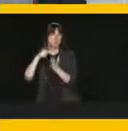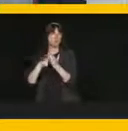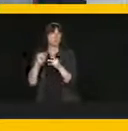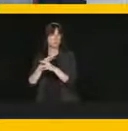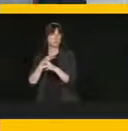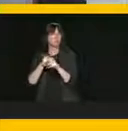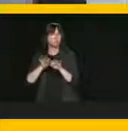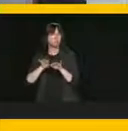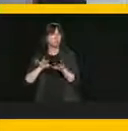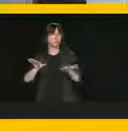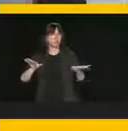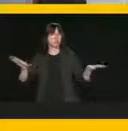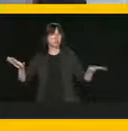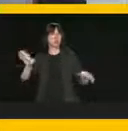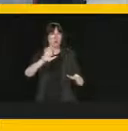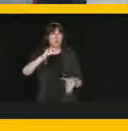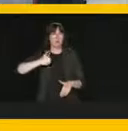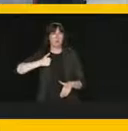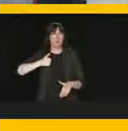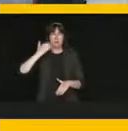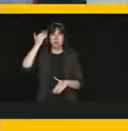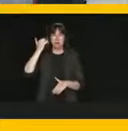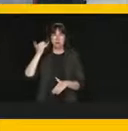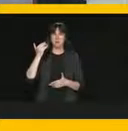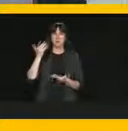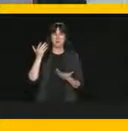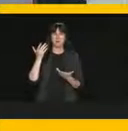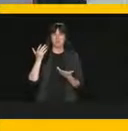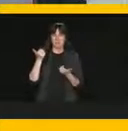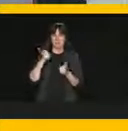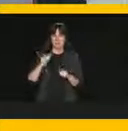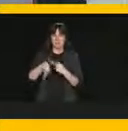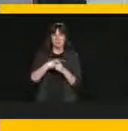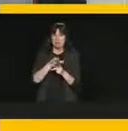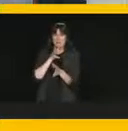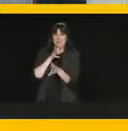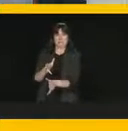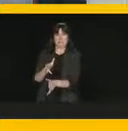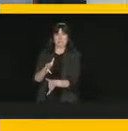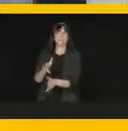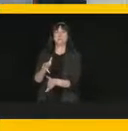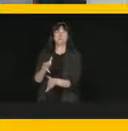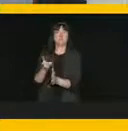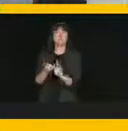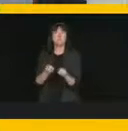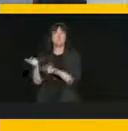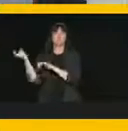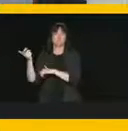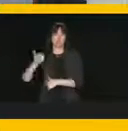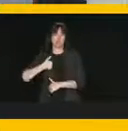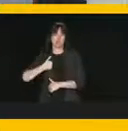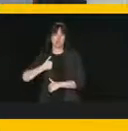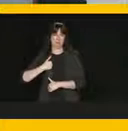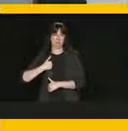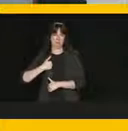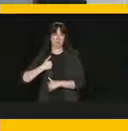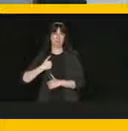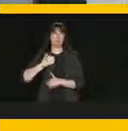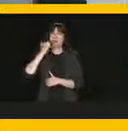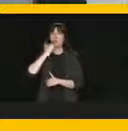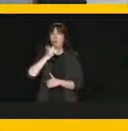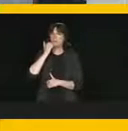our communities, because hatred of any sort has no place in Canada. Today and every